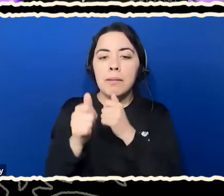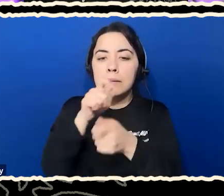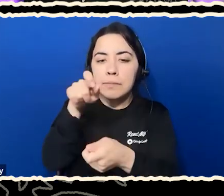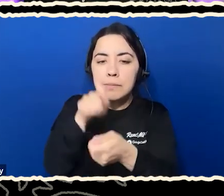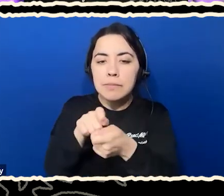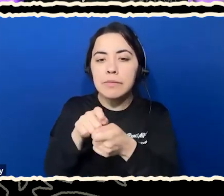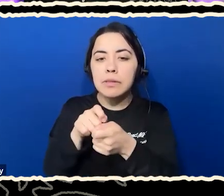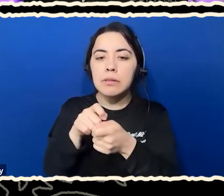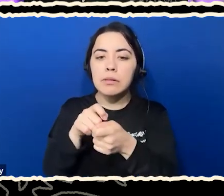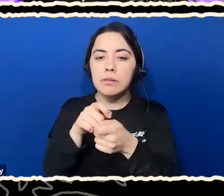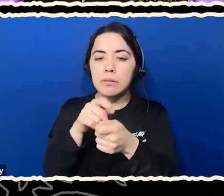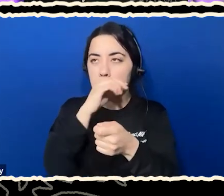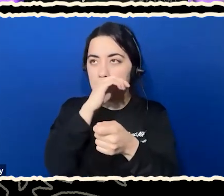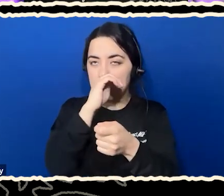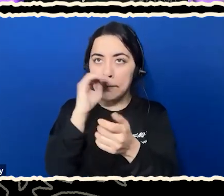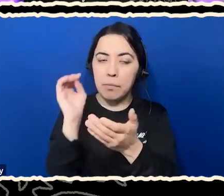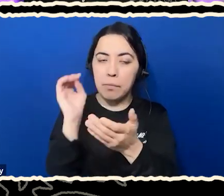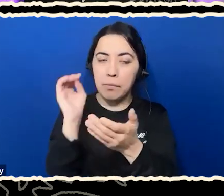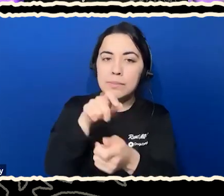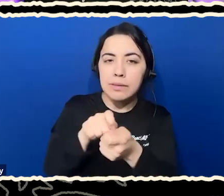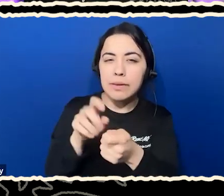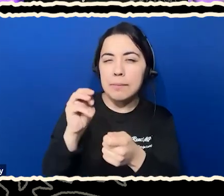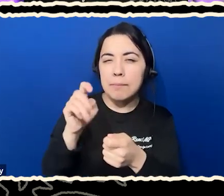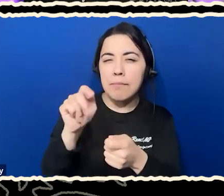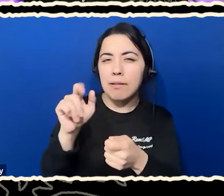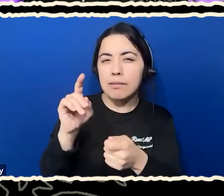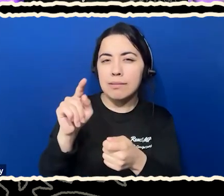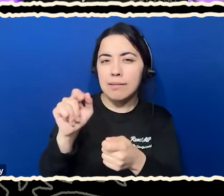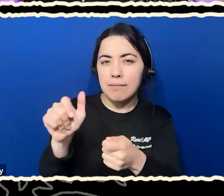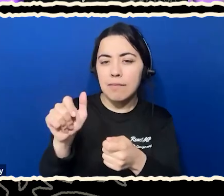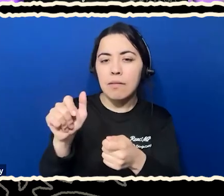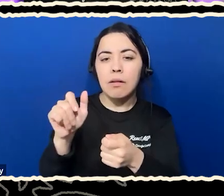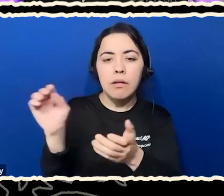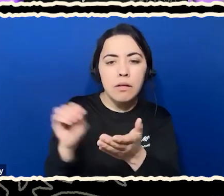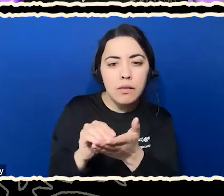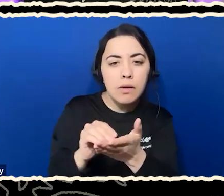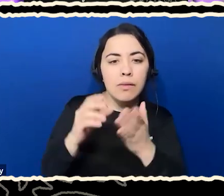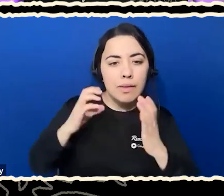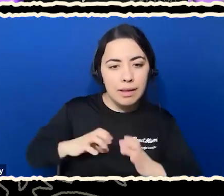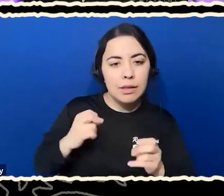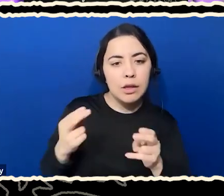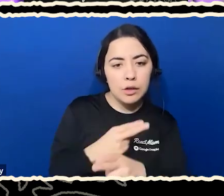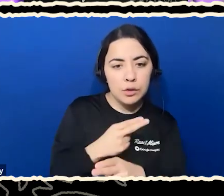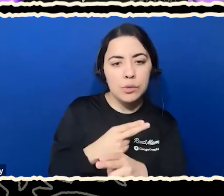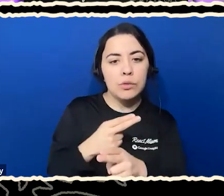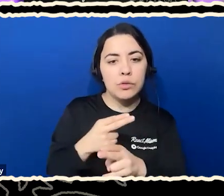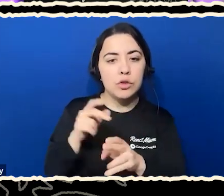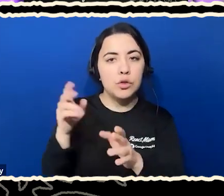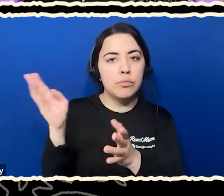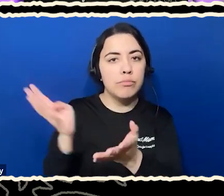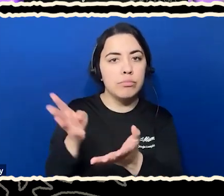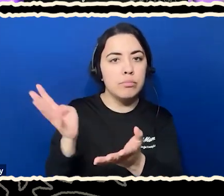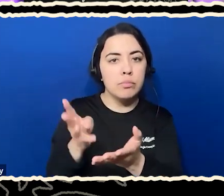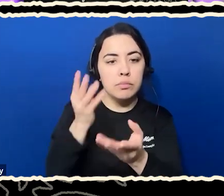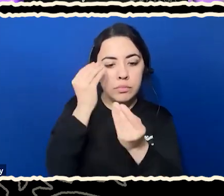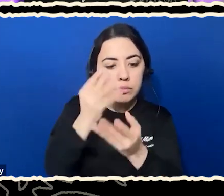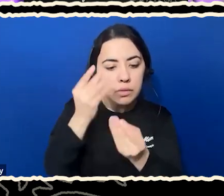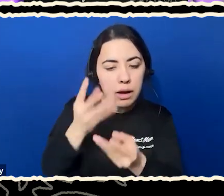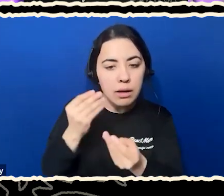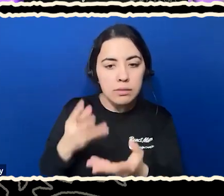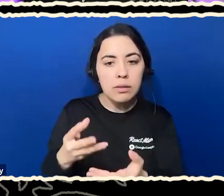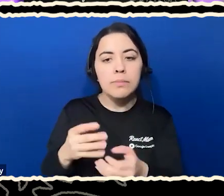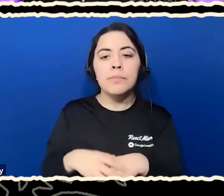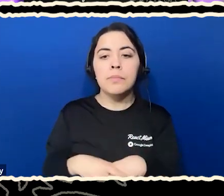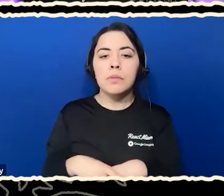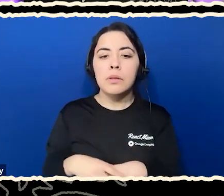that inject content. In this particular case, we're returning template literals. On the left side, so you can see, we need a resource